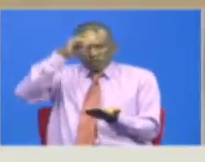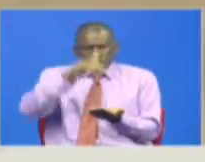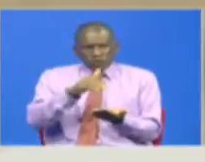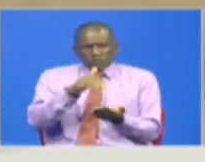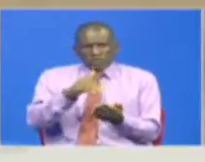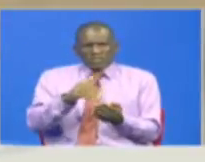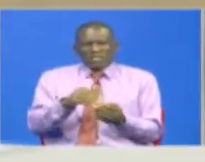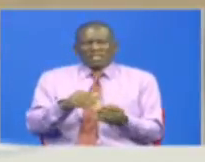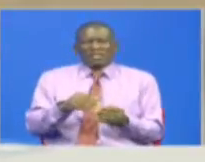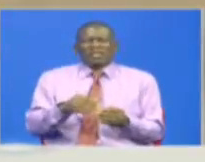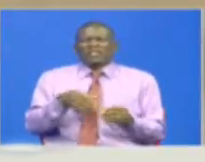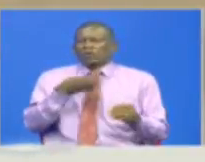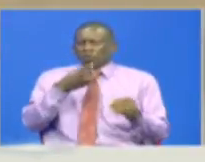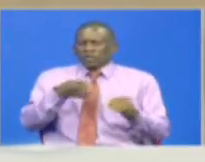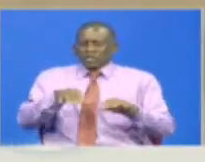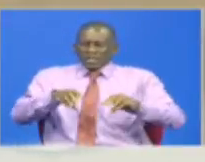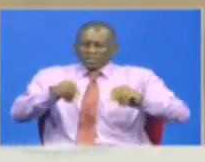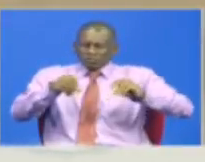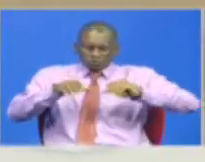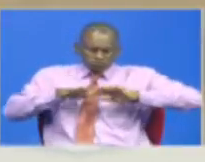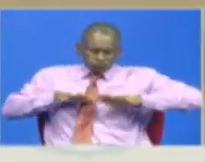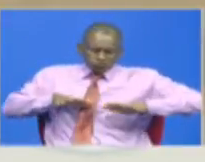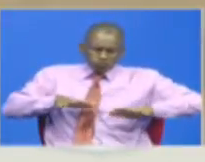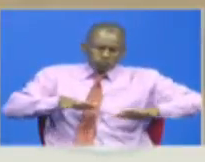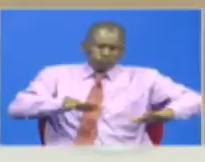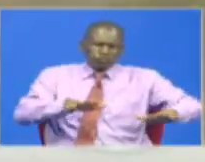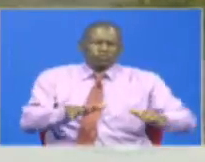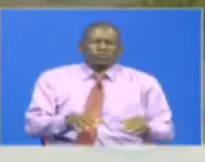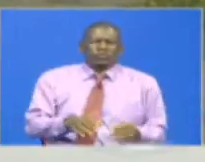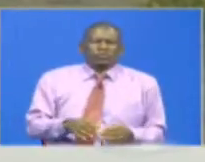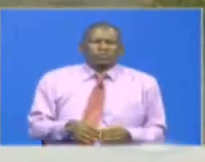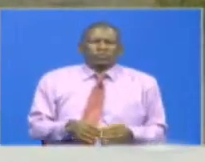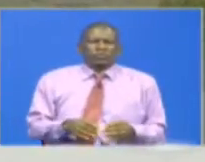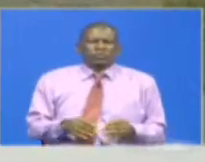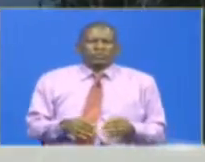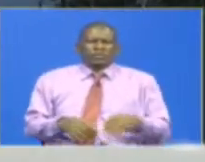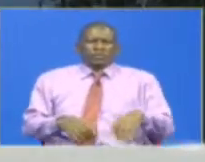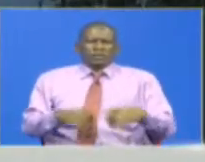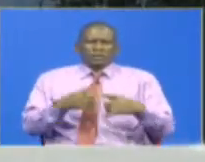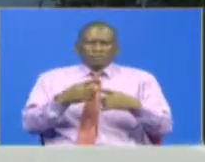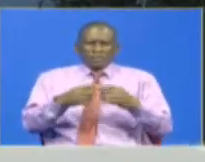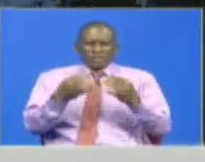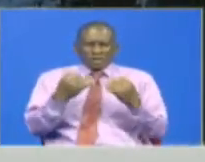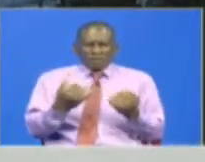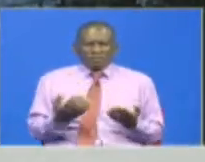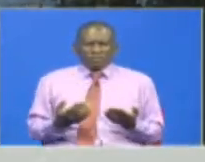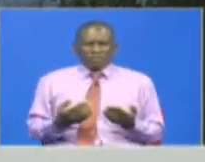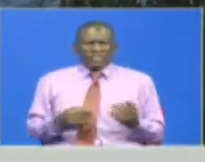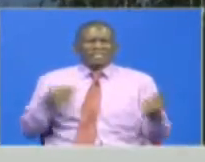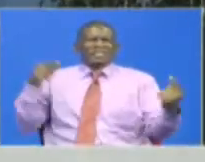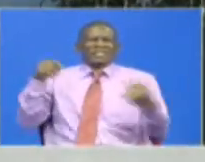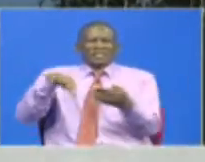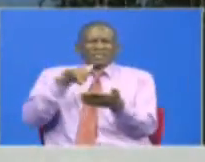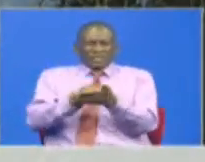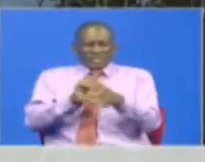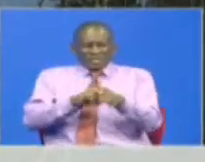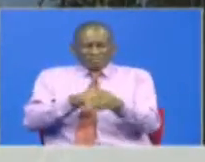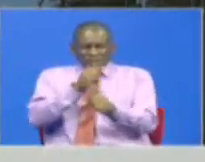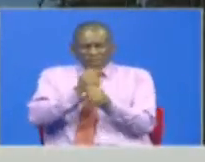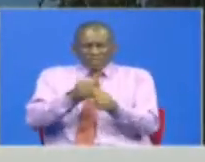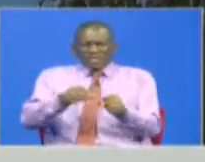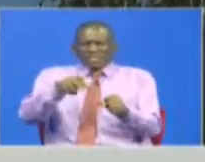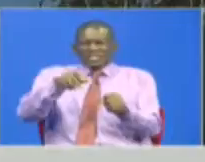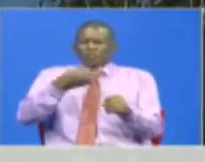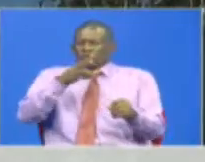of runoff that causes erosion in this area. But until then, the women will keep taking the journey if